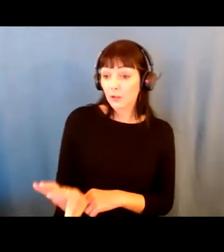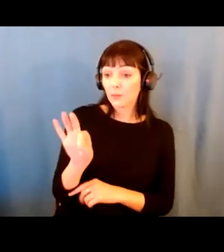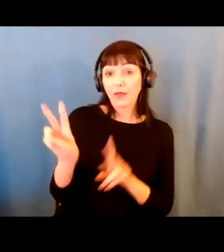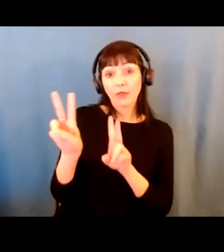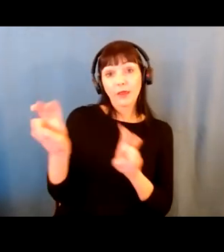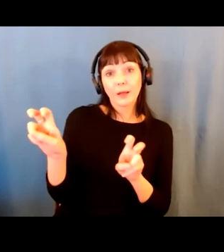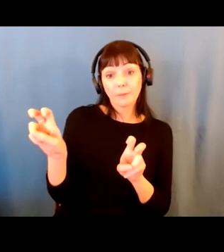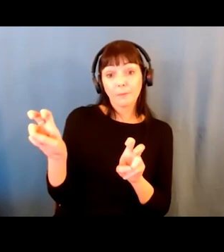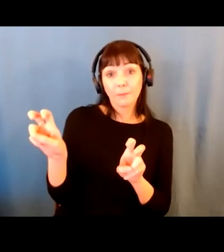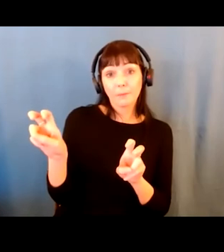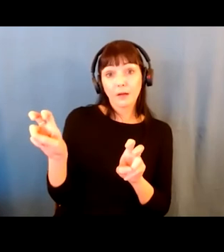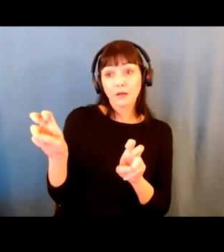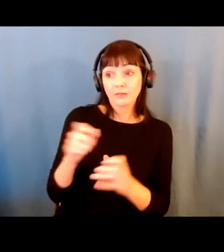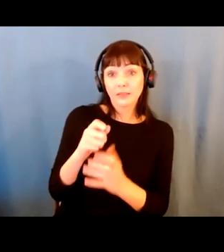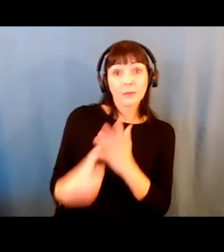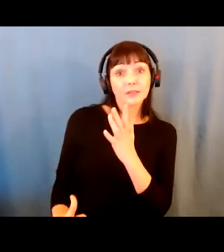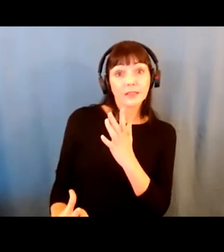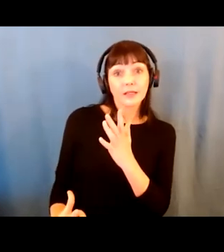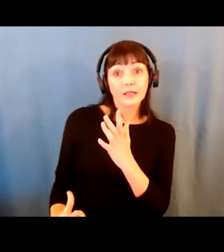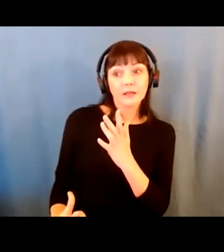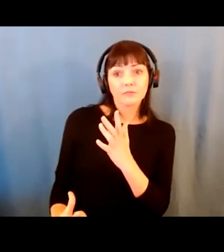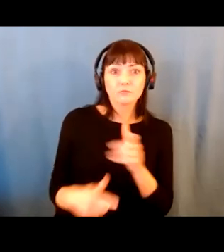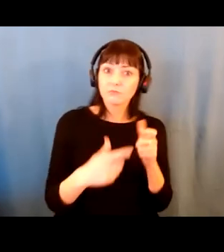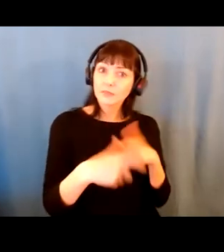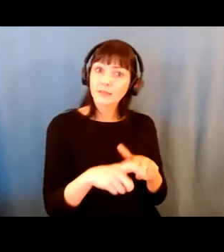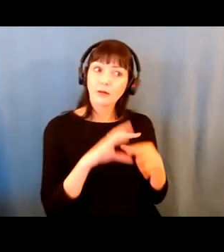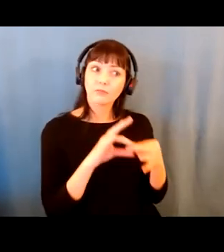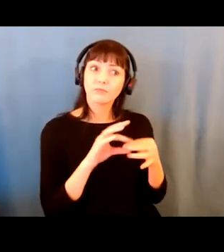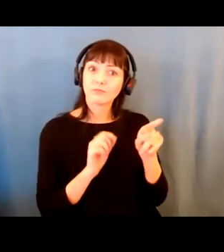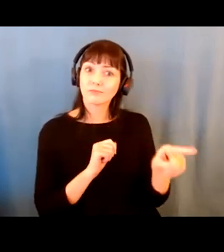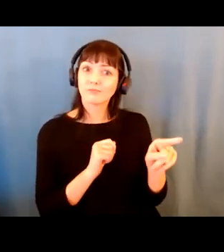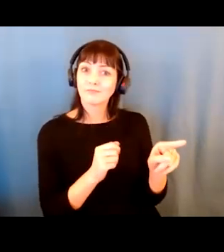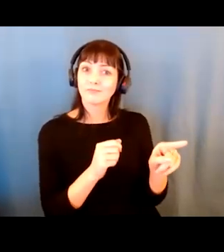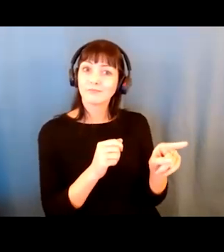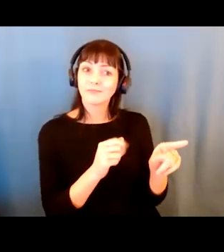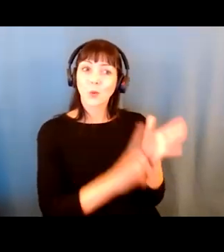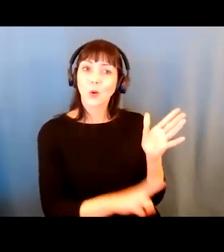subject matters doesn't mean to say that it's irrelevant to a normative population.